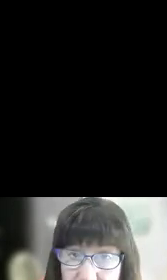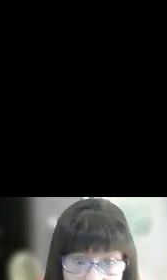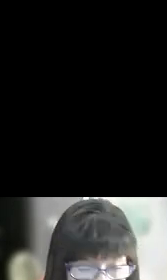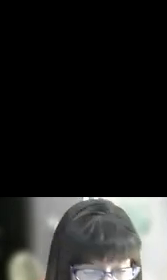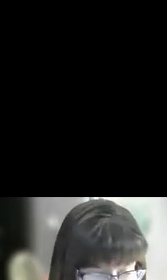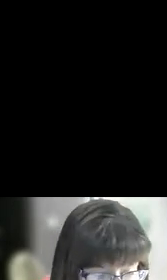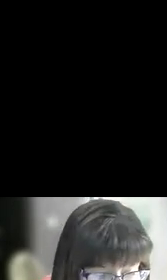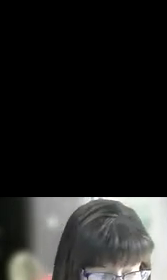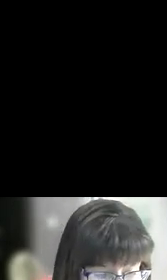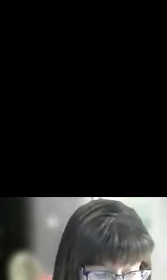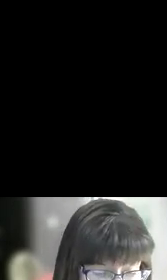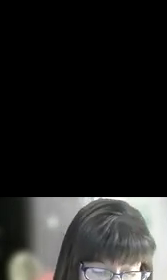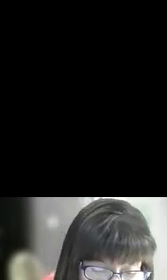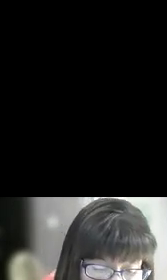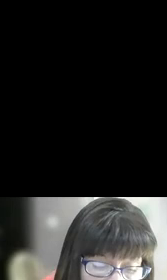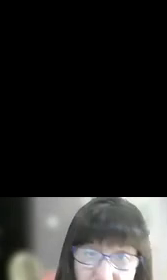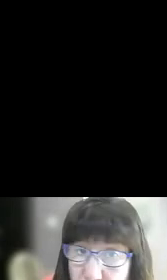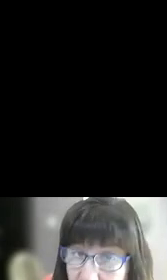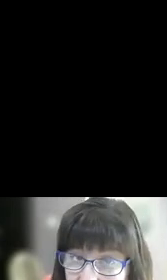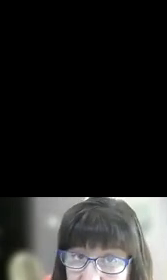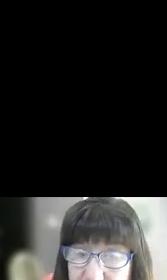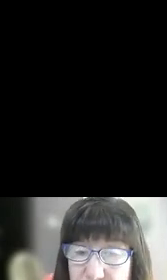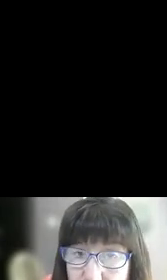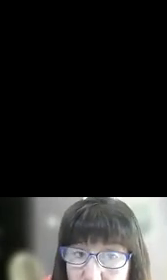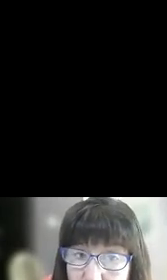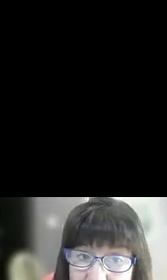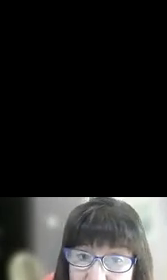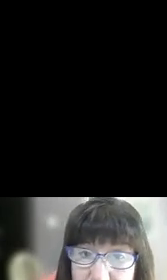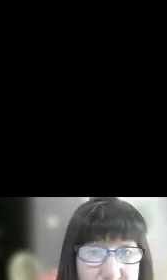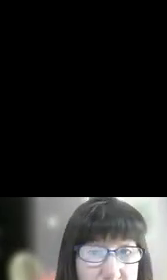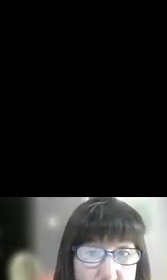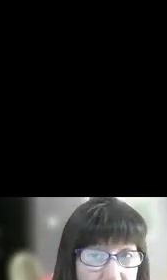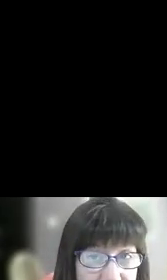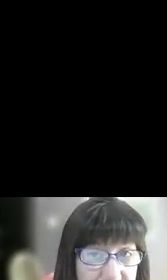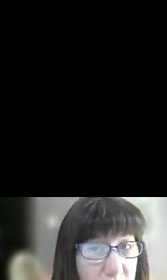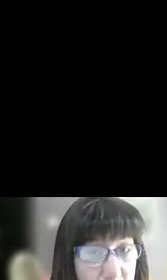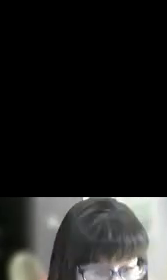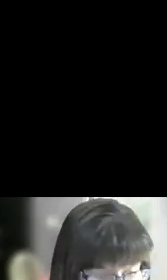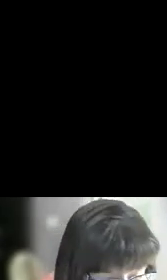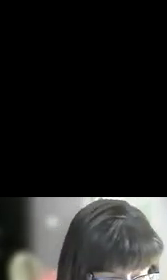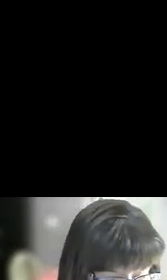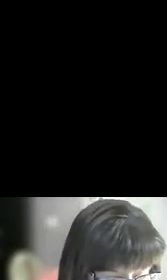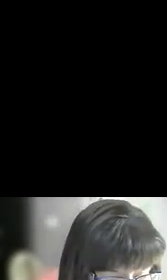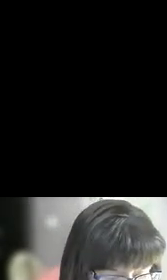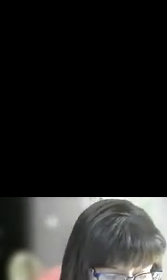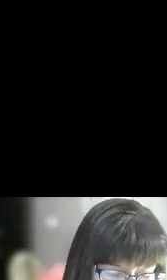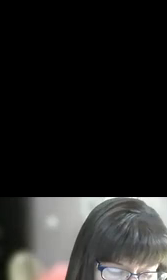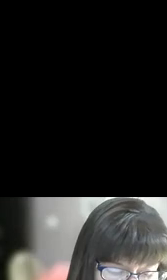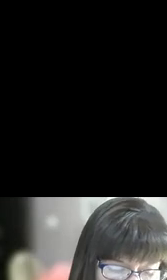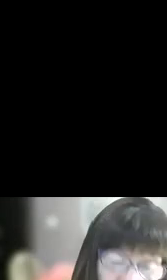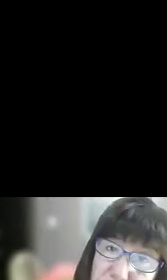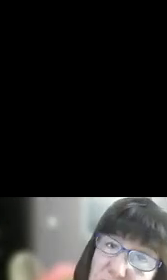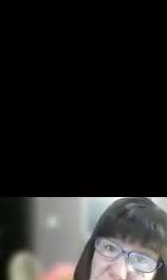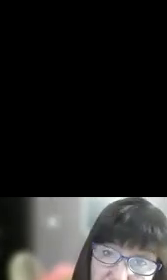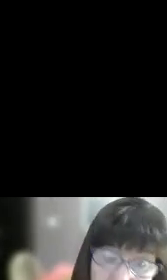you're declaring your major. They can help keep you on track for meeting the degree requirements and to graduate. They can